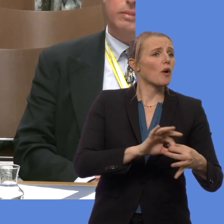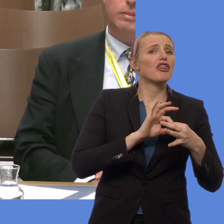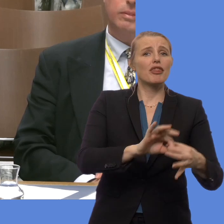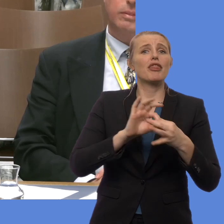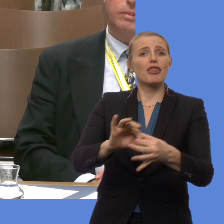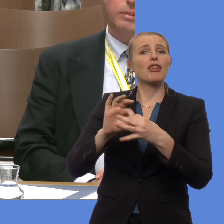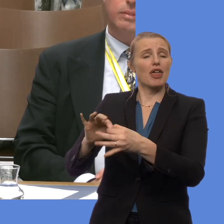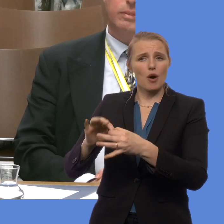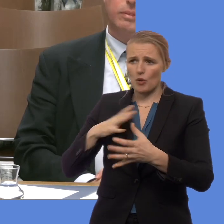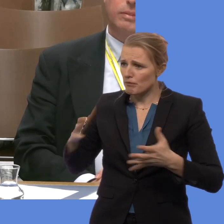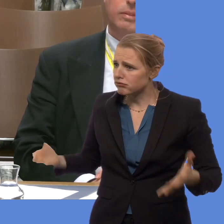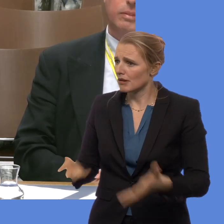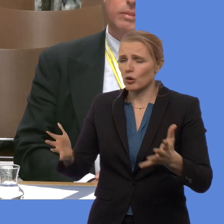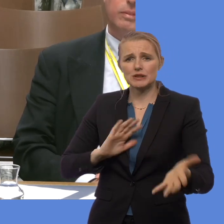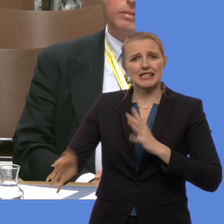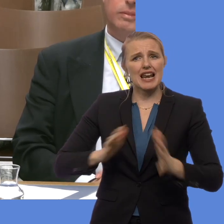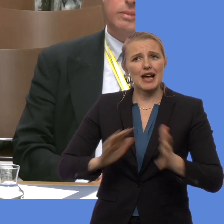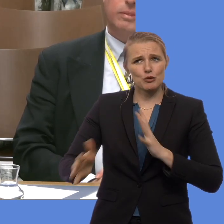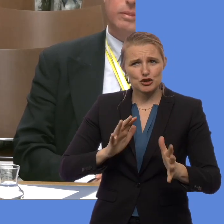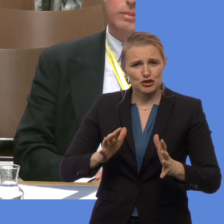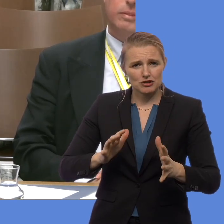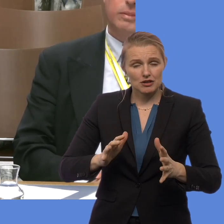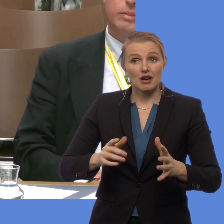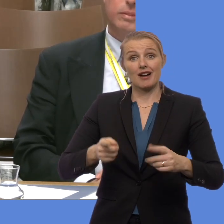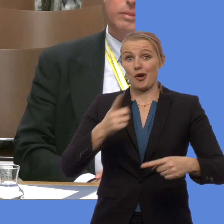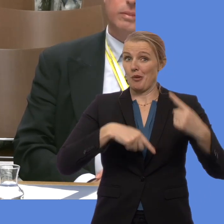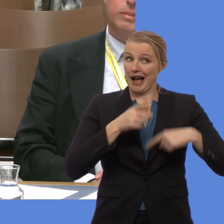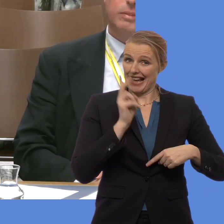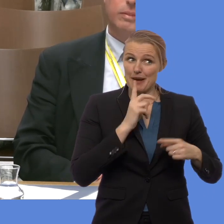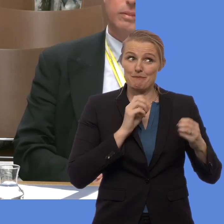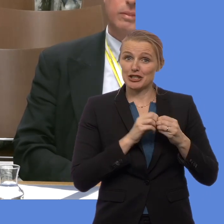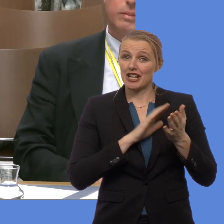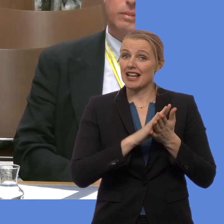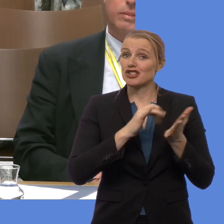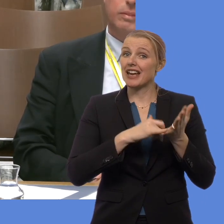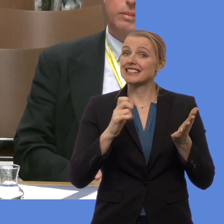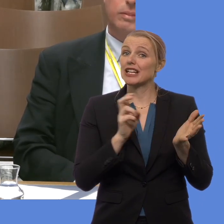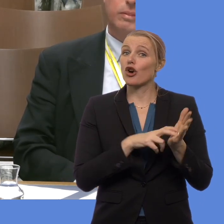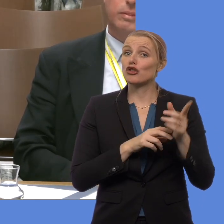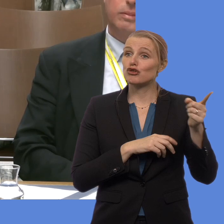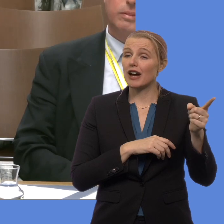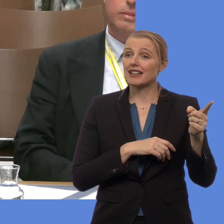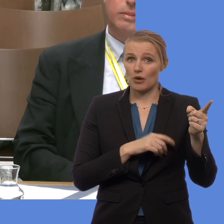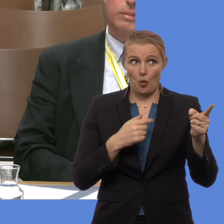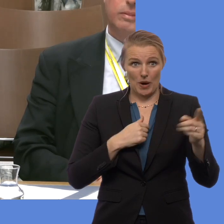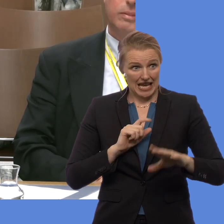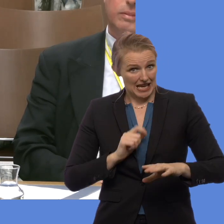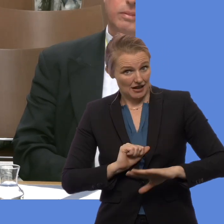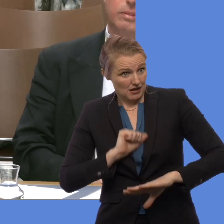we promote sign language. And going back again to the health and social care contract that was at our instigation,